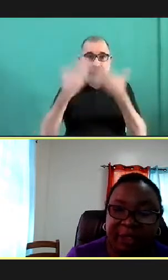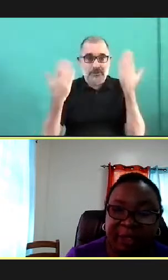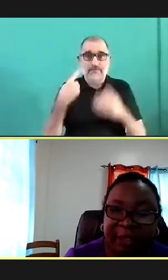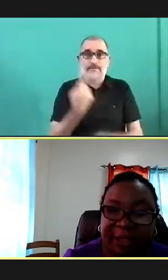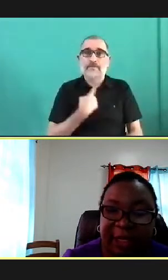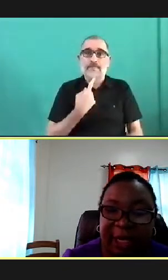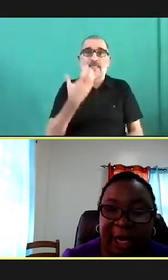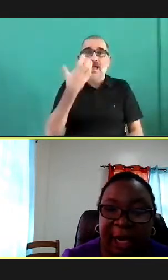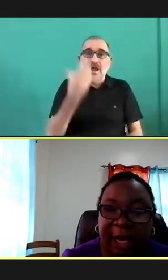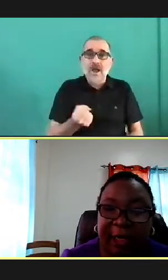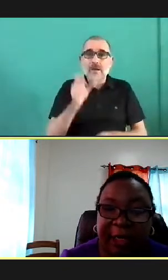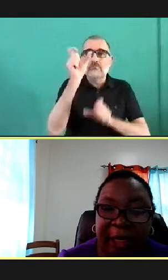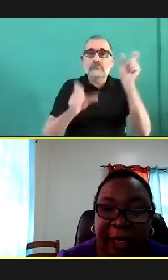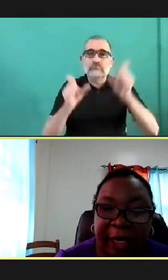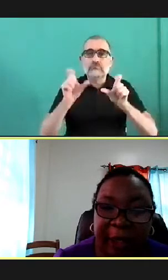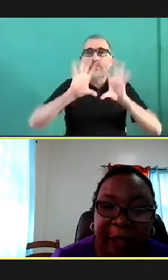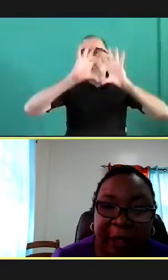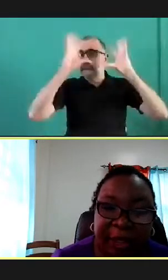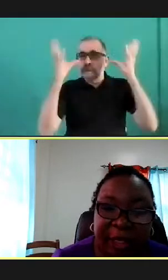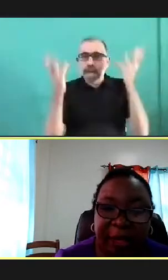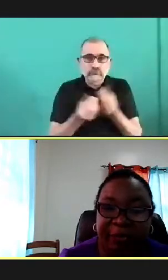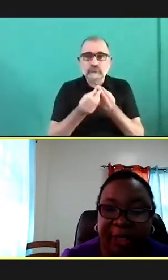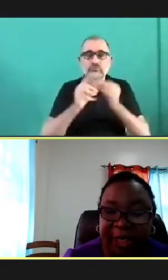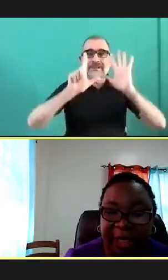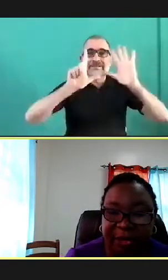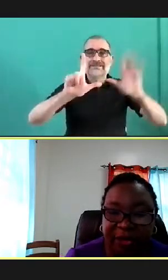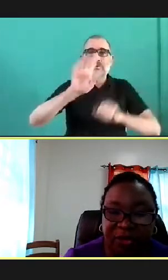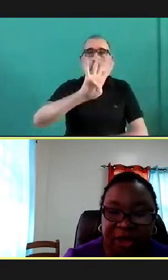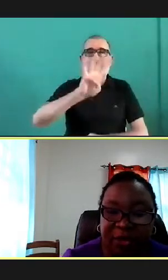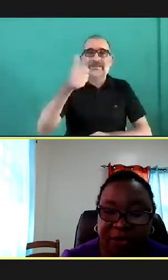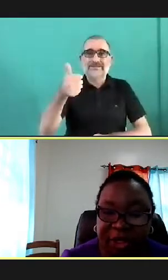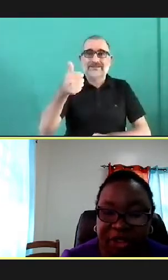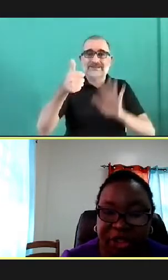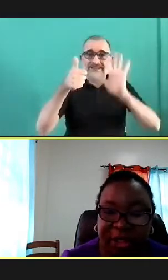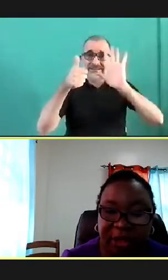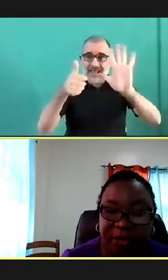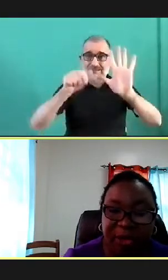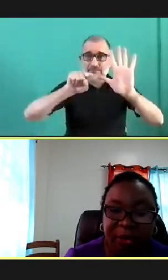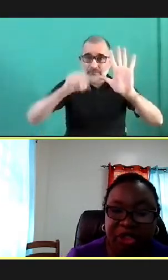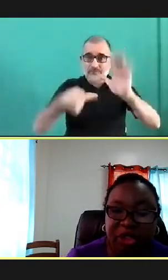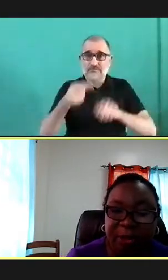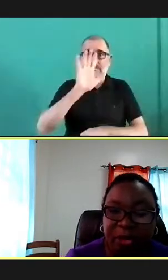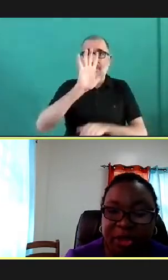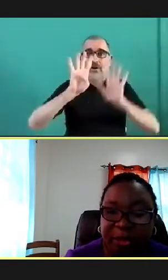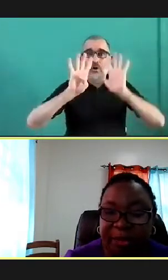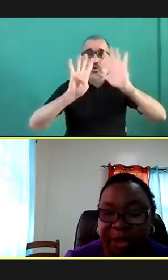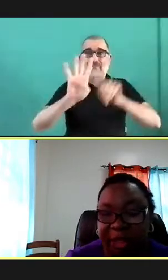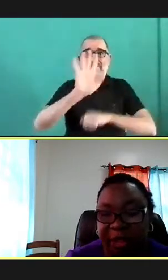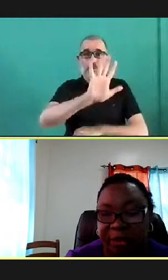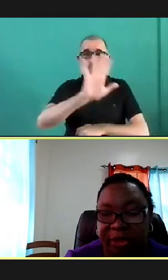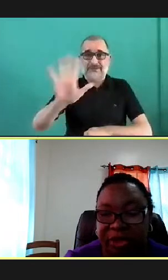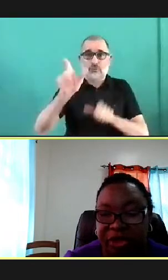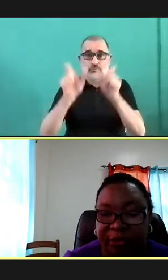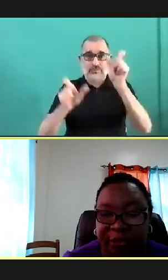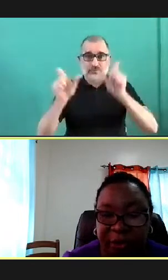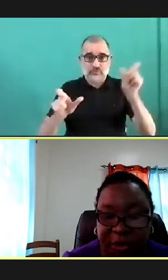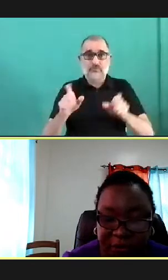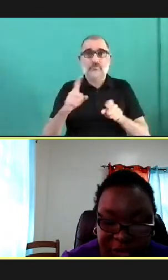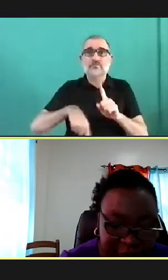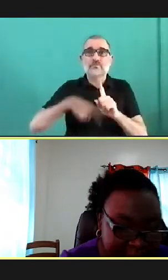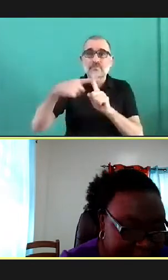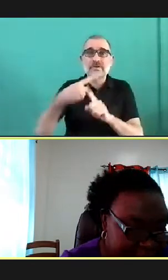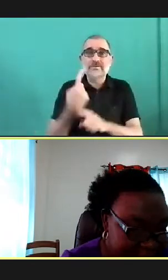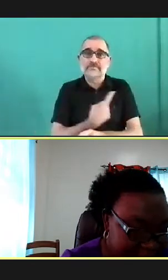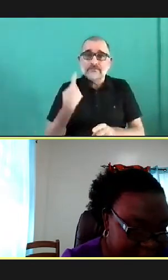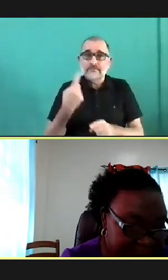746,955 persons, and we have 10 administrative regions, in which the most populated was Region 4